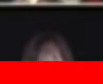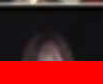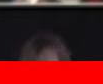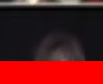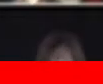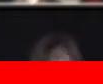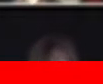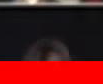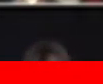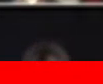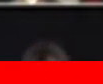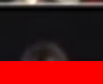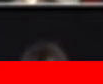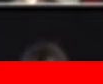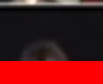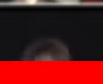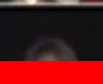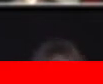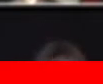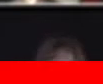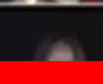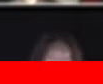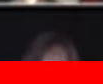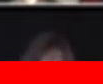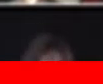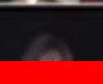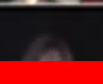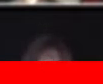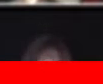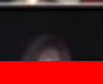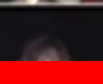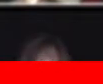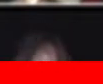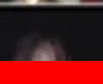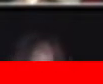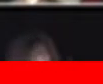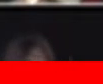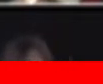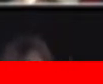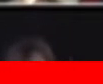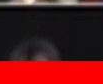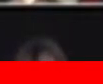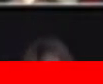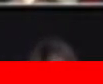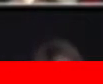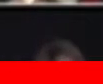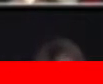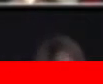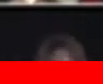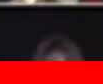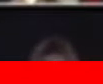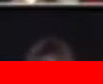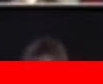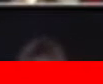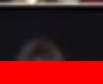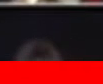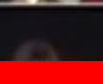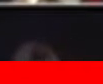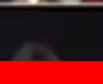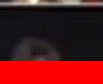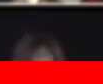together. Please look out for each other. Please stick together. Because in this darkest